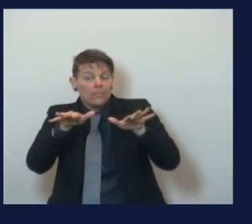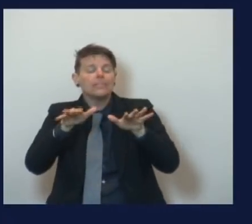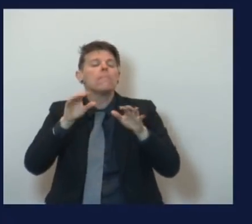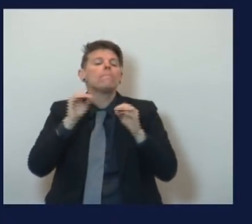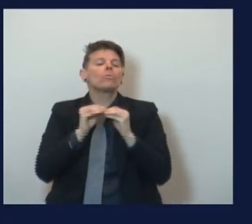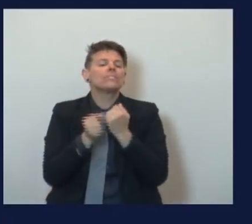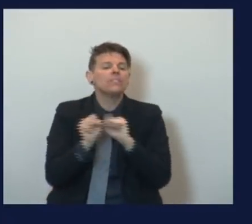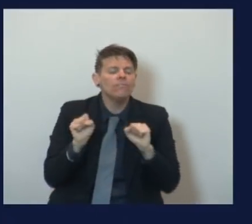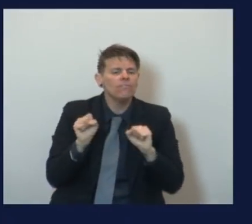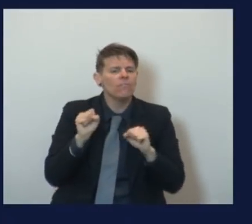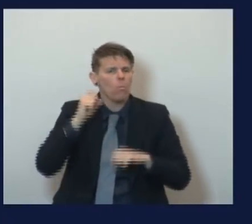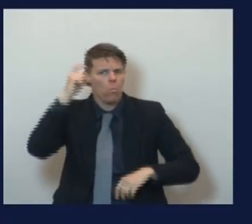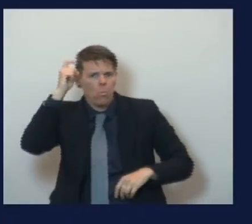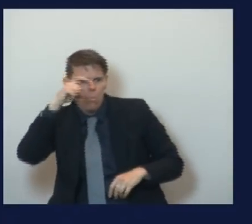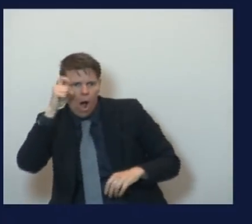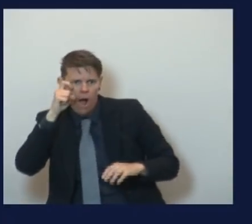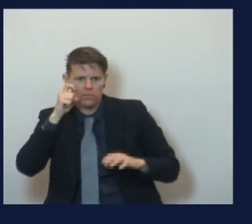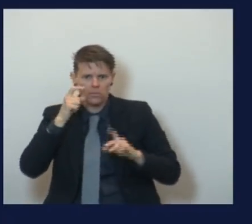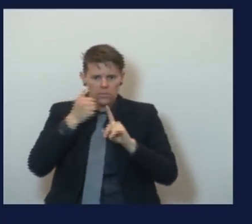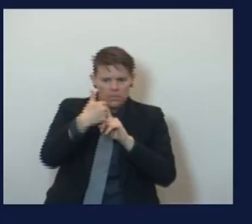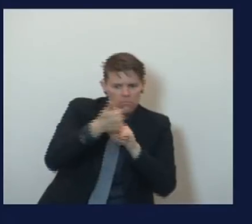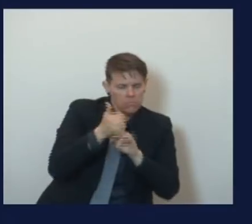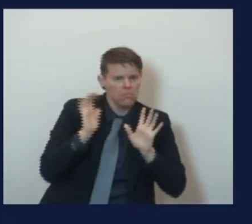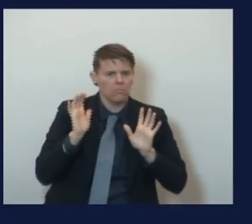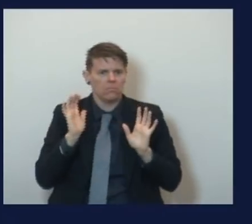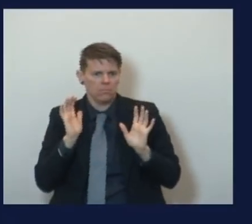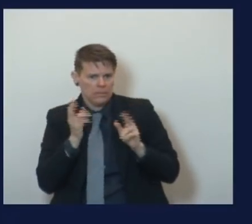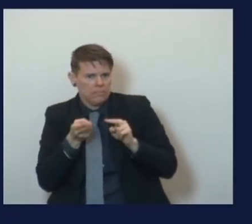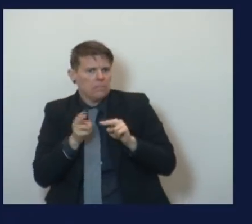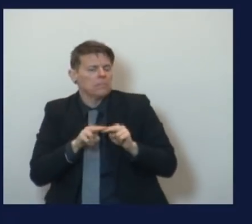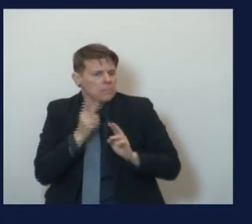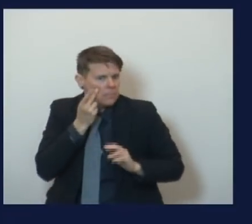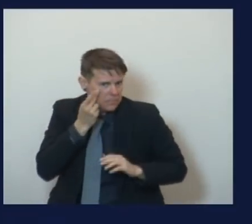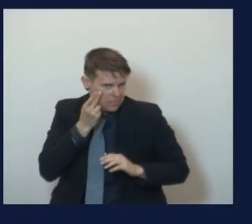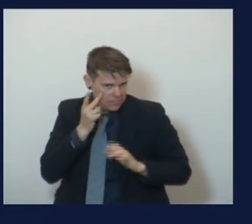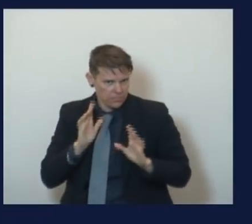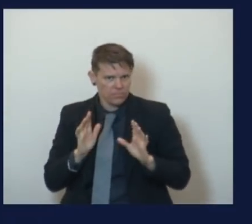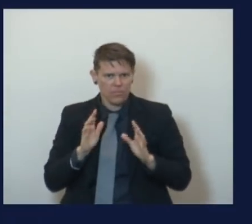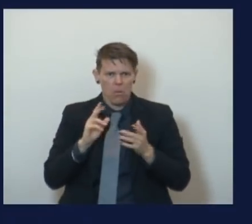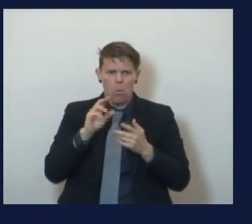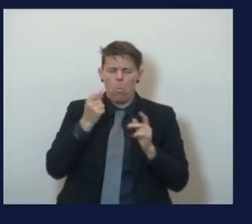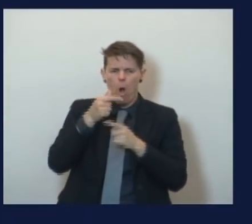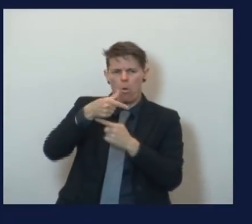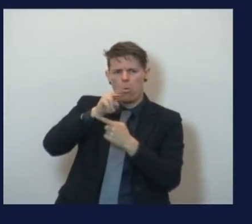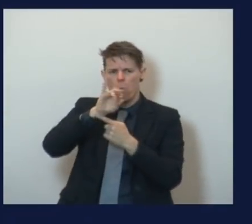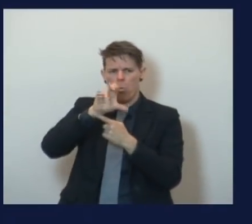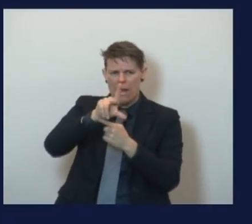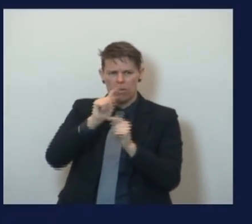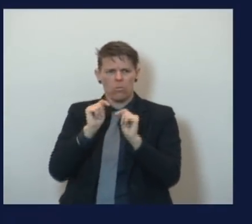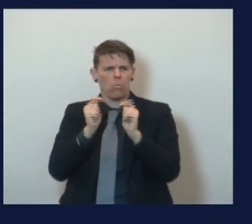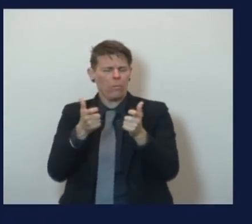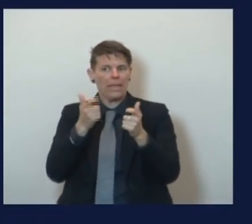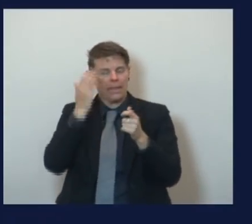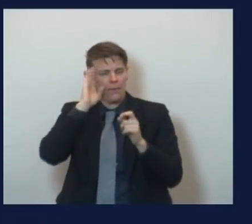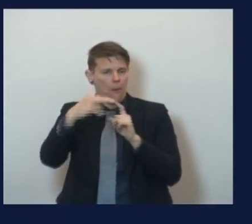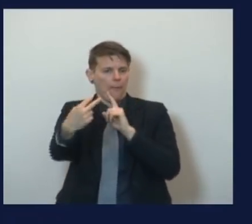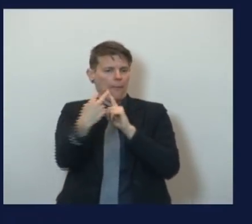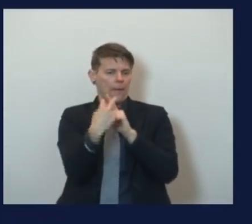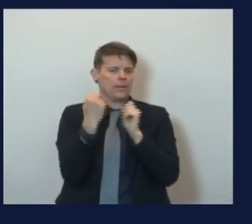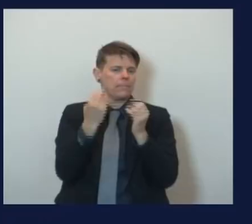and quickly open to interpretation, must be tied to evidence-based work